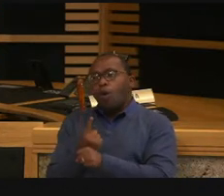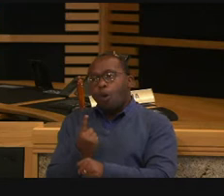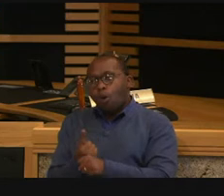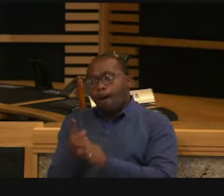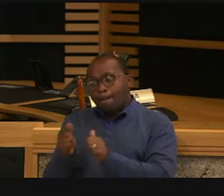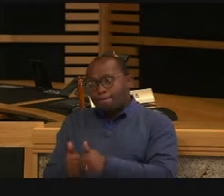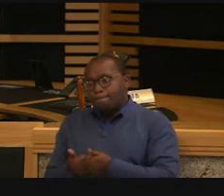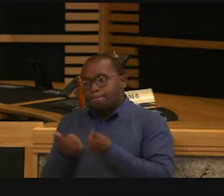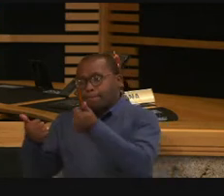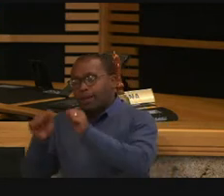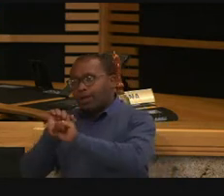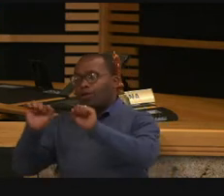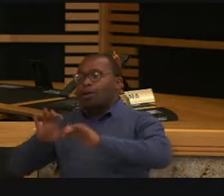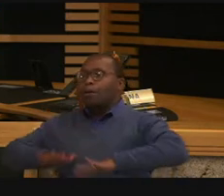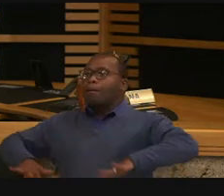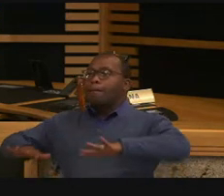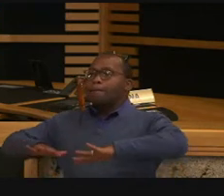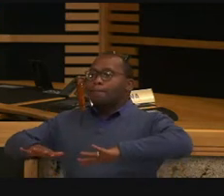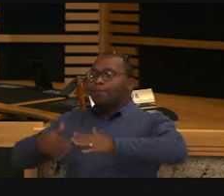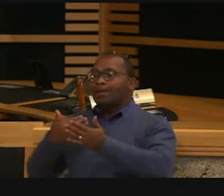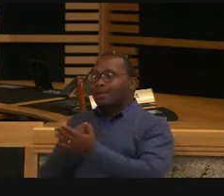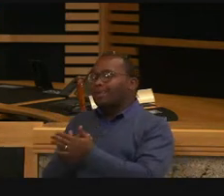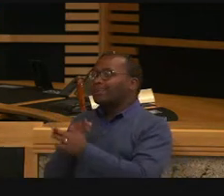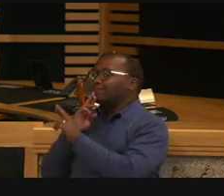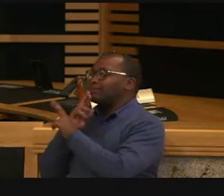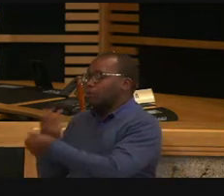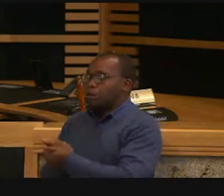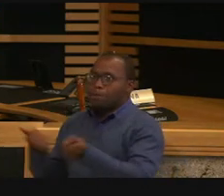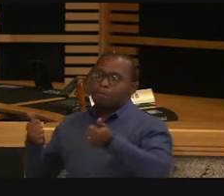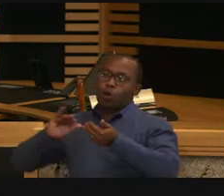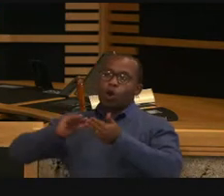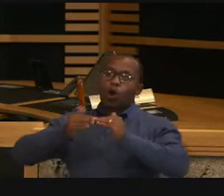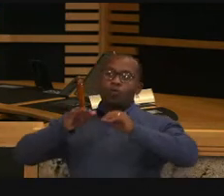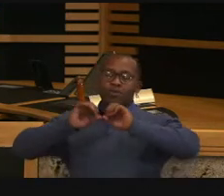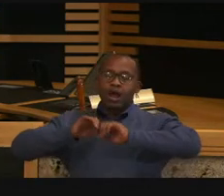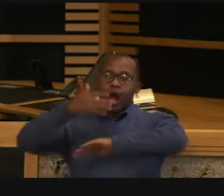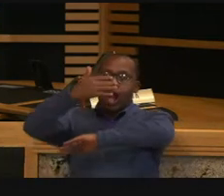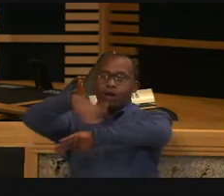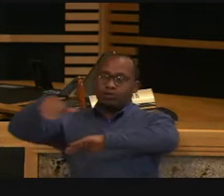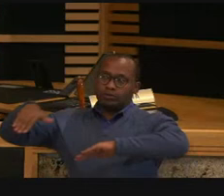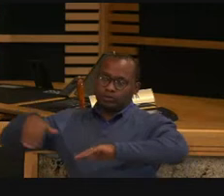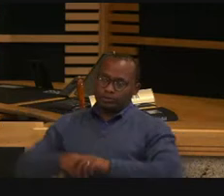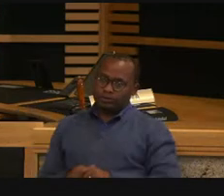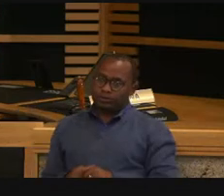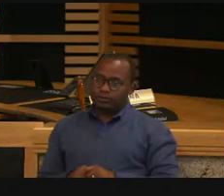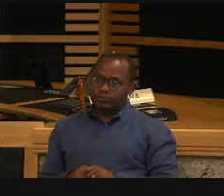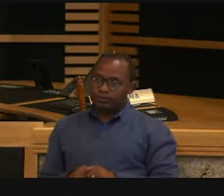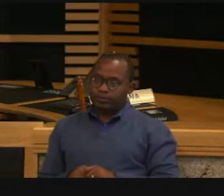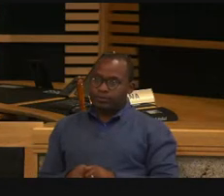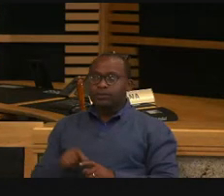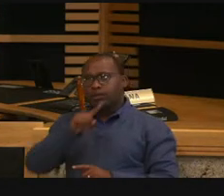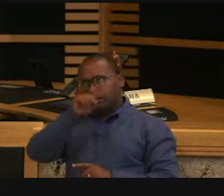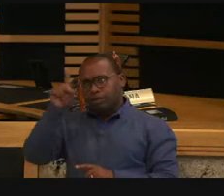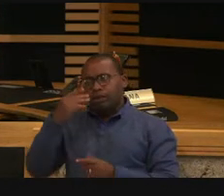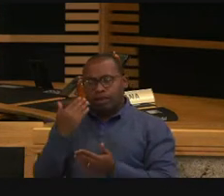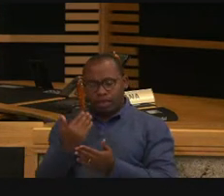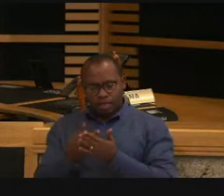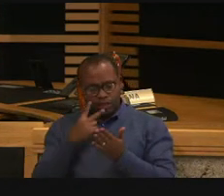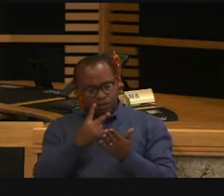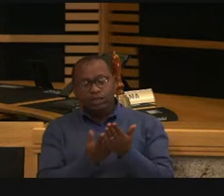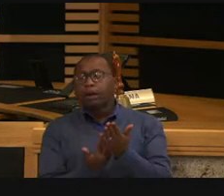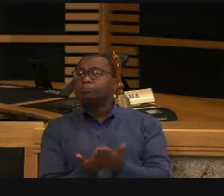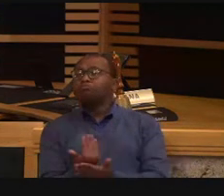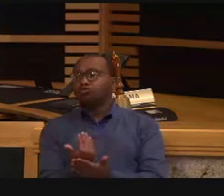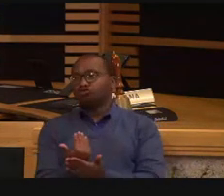something, and the members of the public, definitely sure, are going to be much more happier to receive these figures and how the